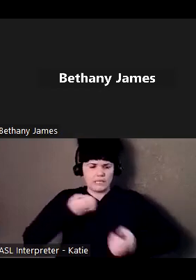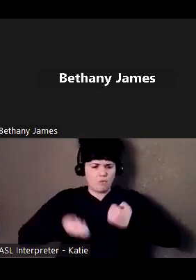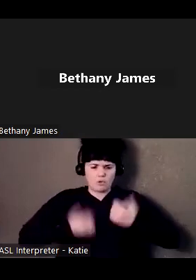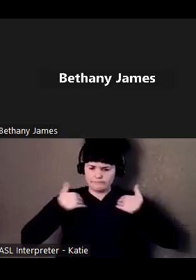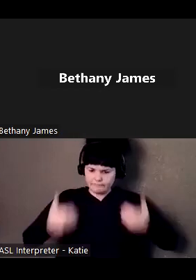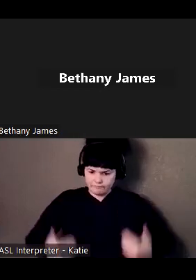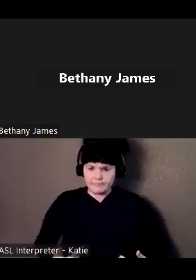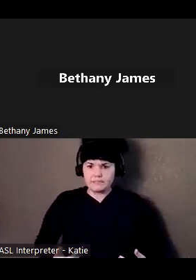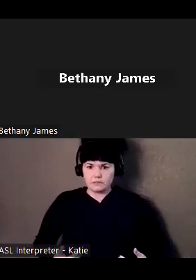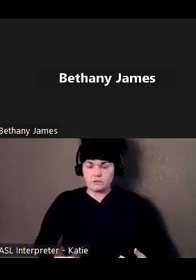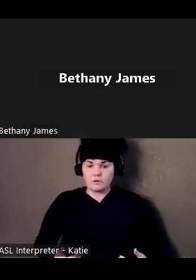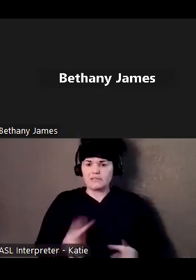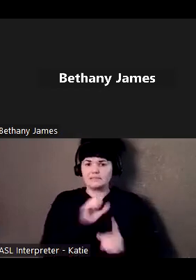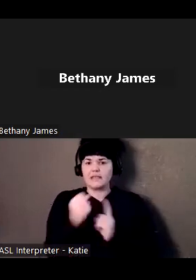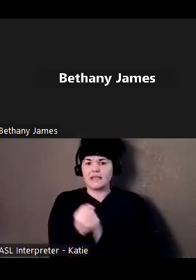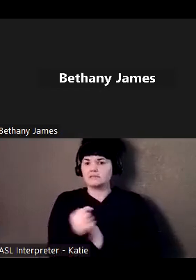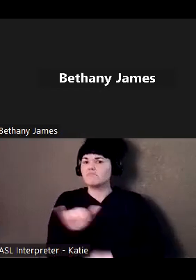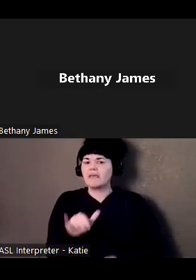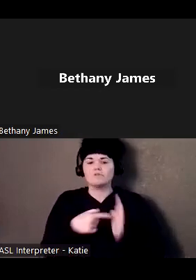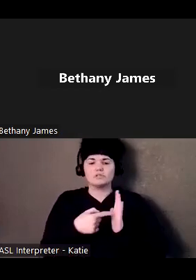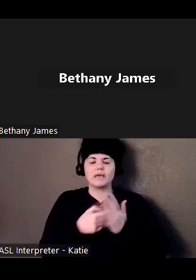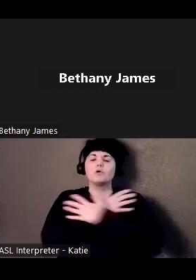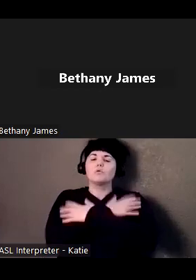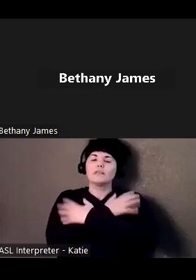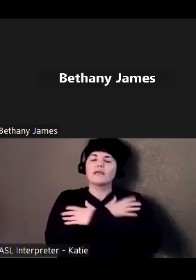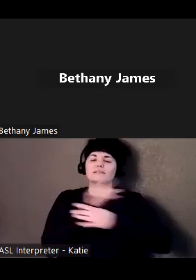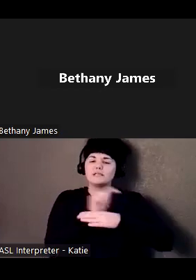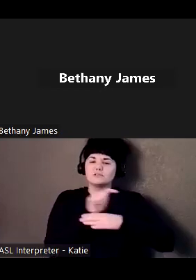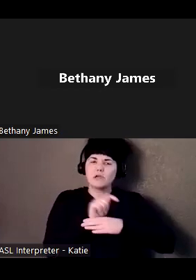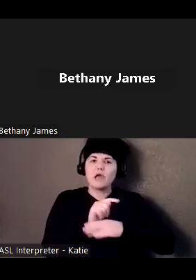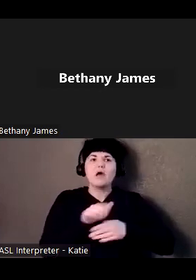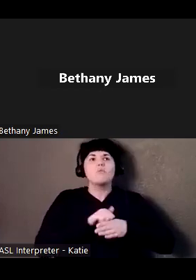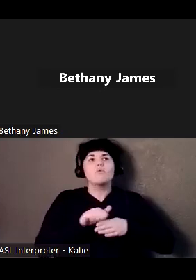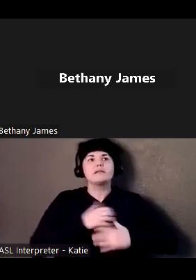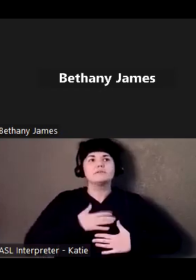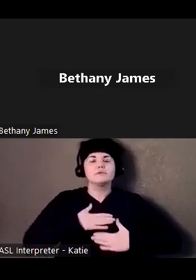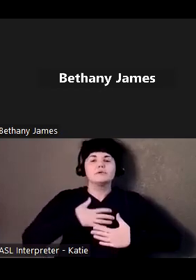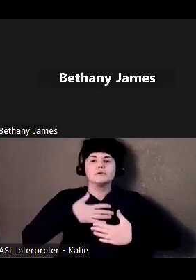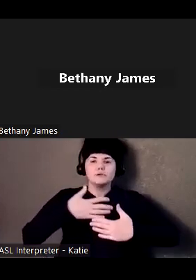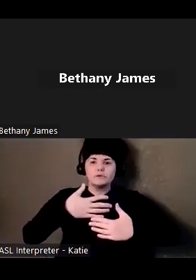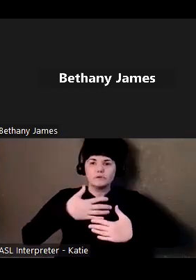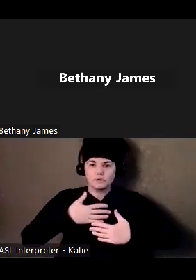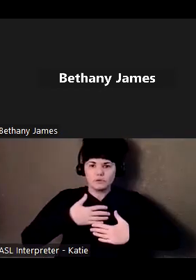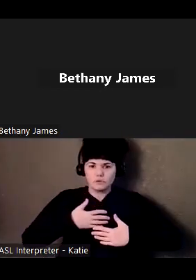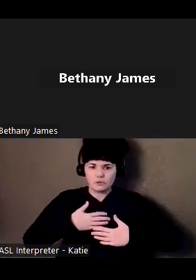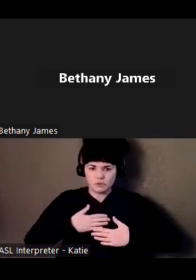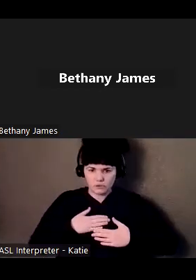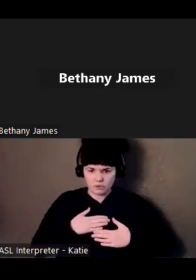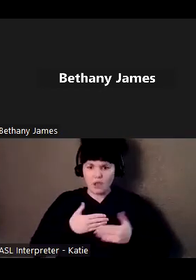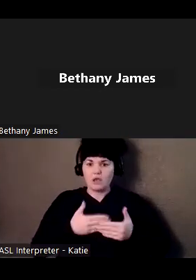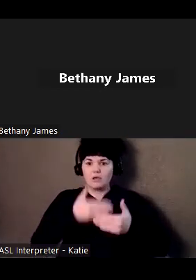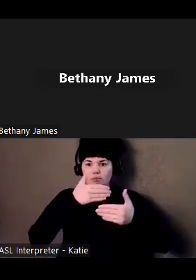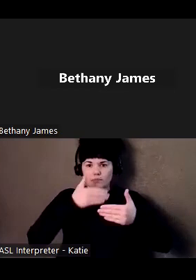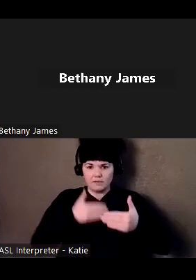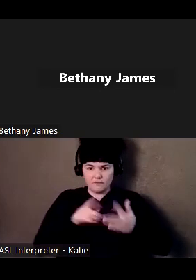relaxation training, for example, such as practicing deep breathing before going on a webinar to